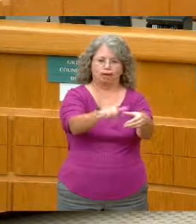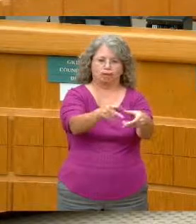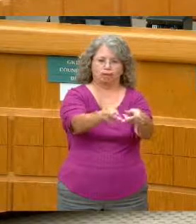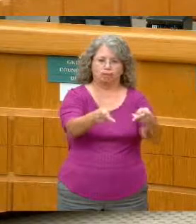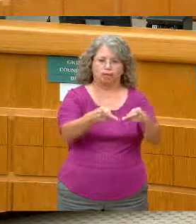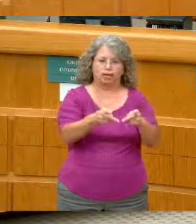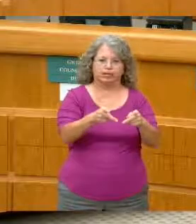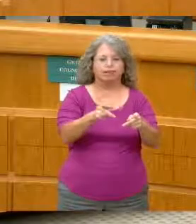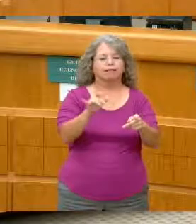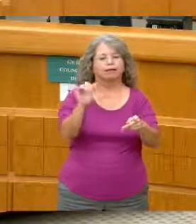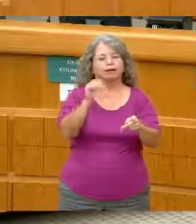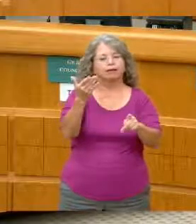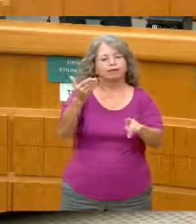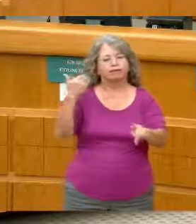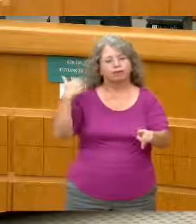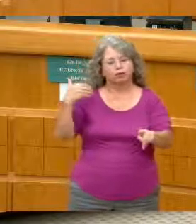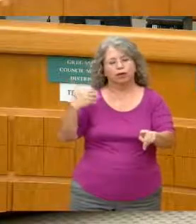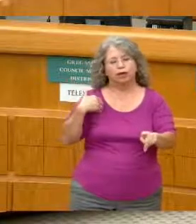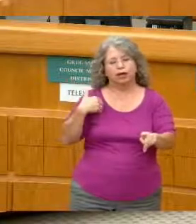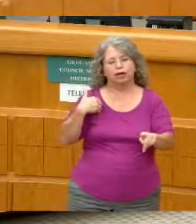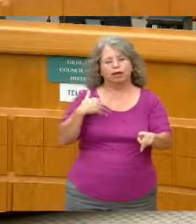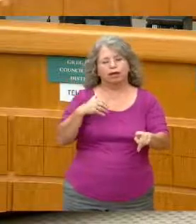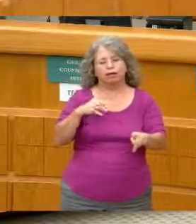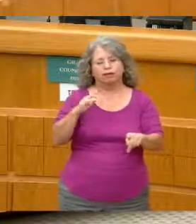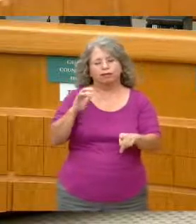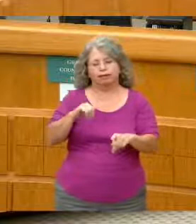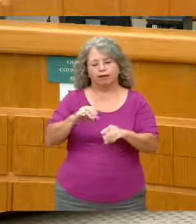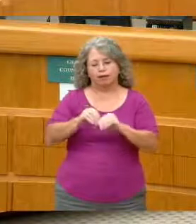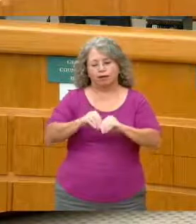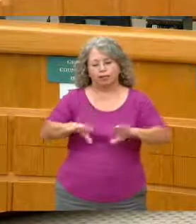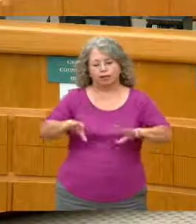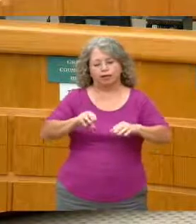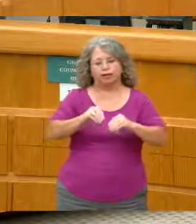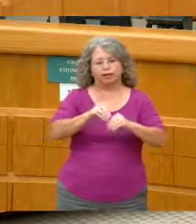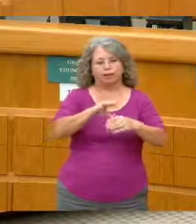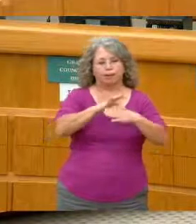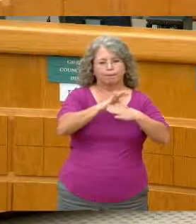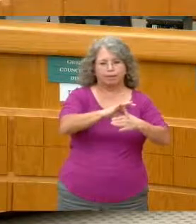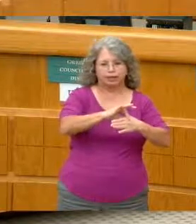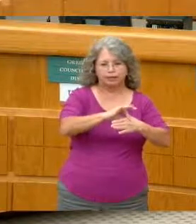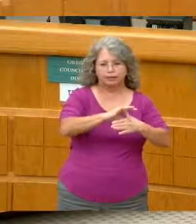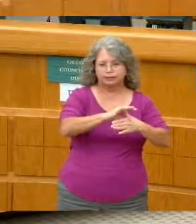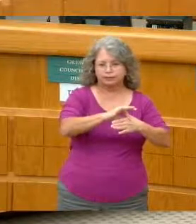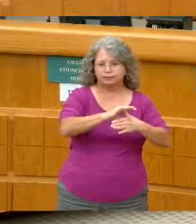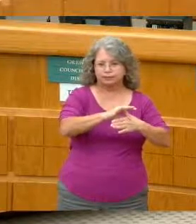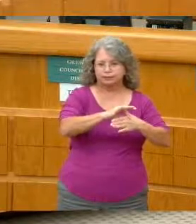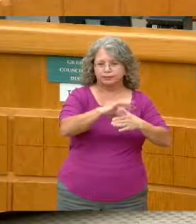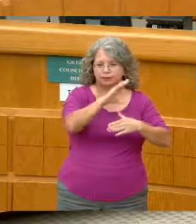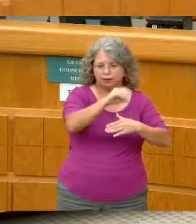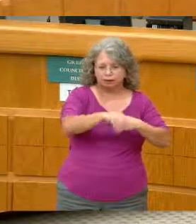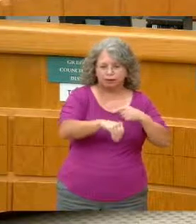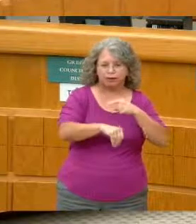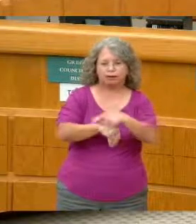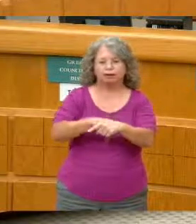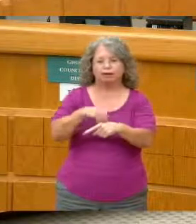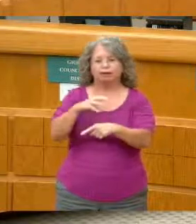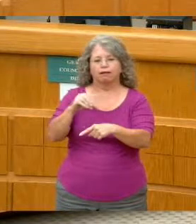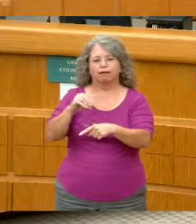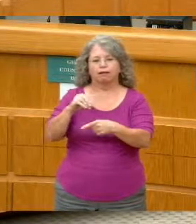location. So similar to other outbreaks that we've had in either senior facilities or meat processing